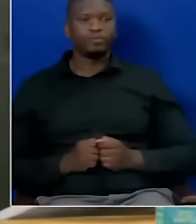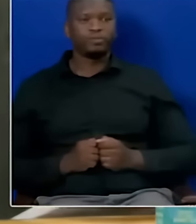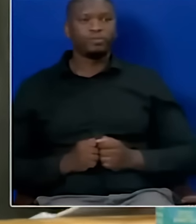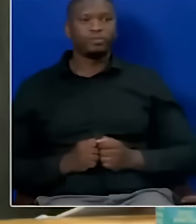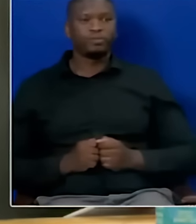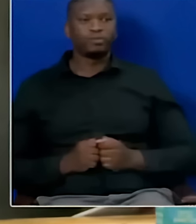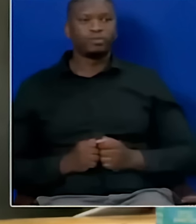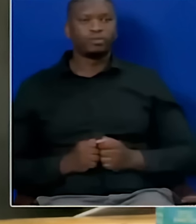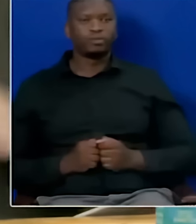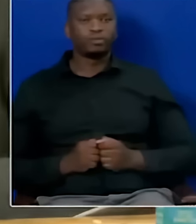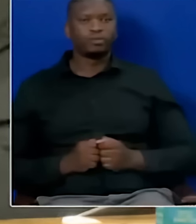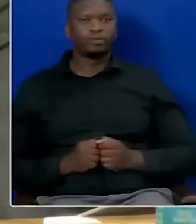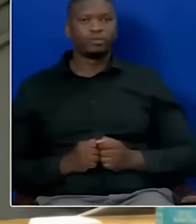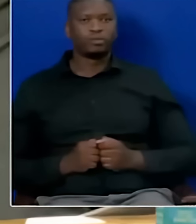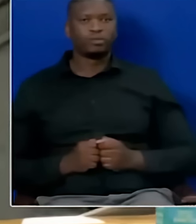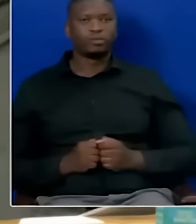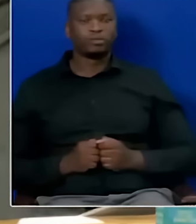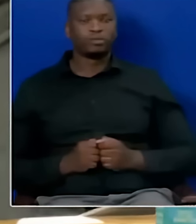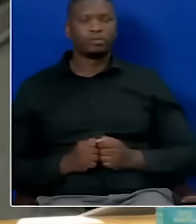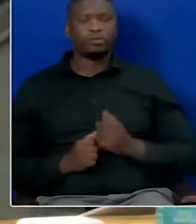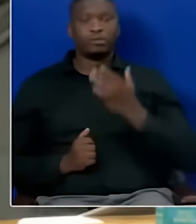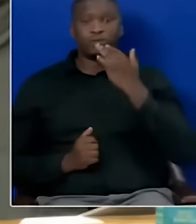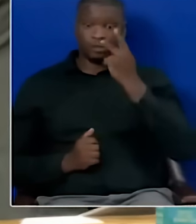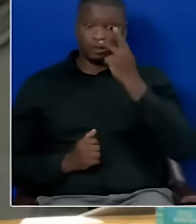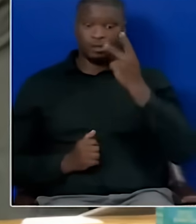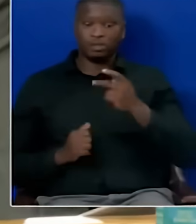If you go to paragraph 4,